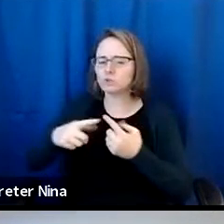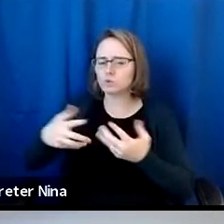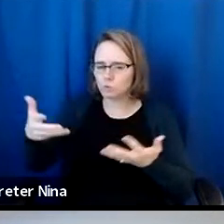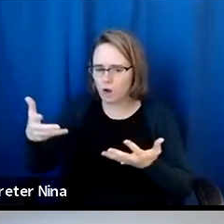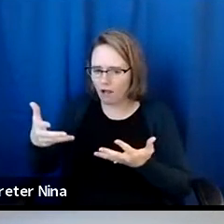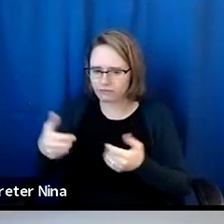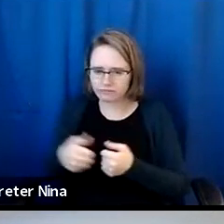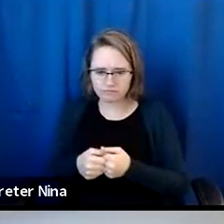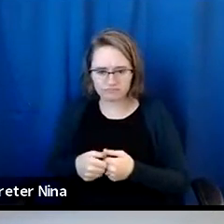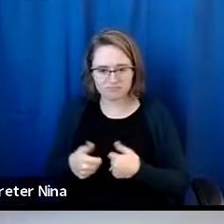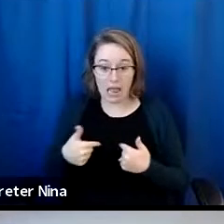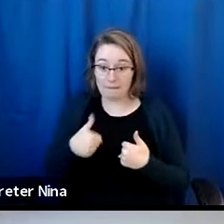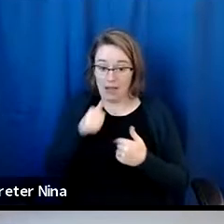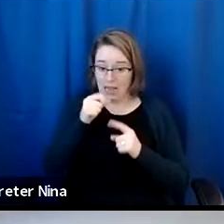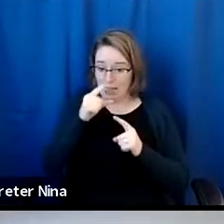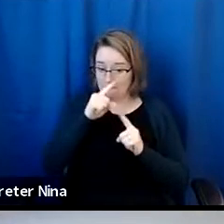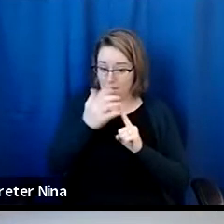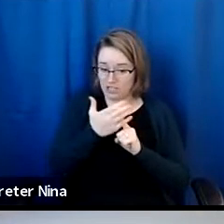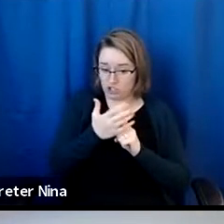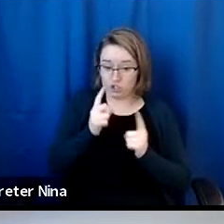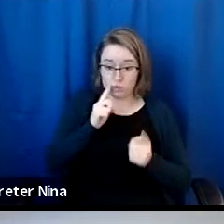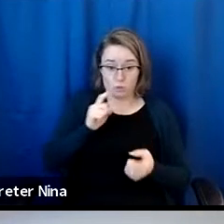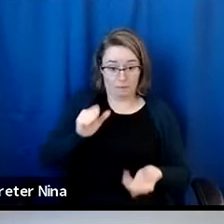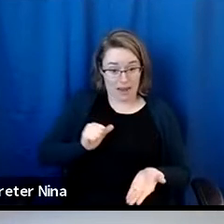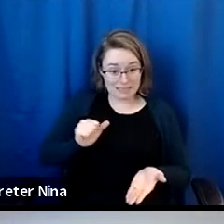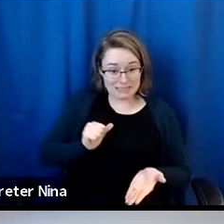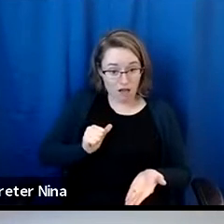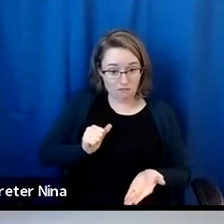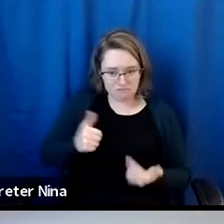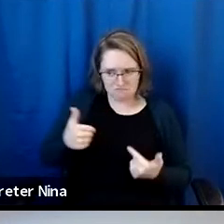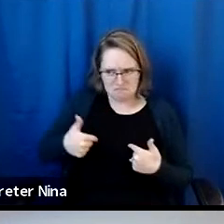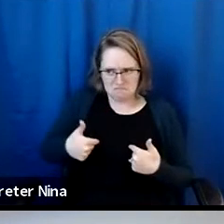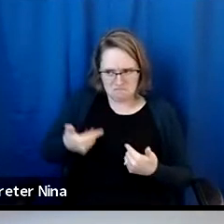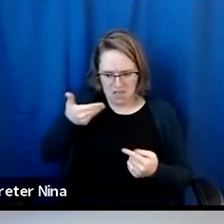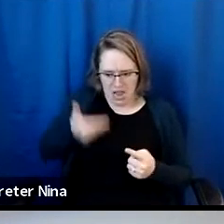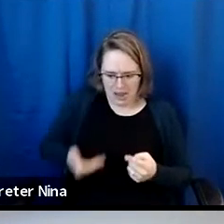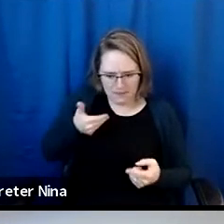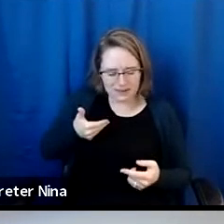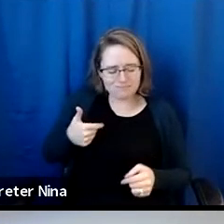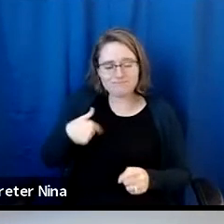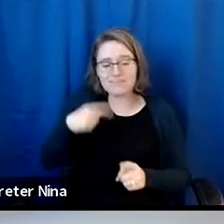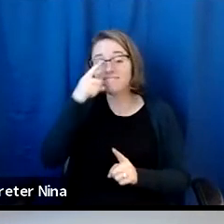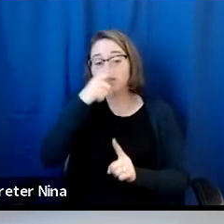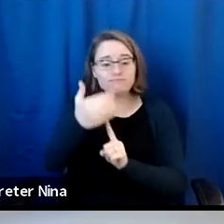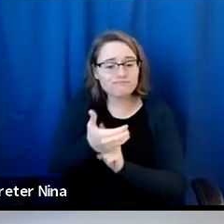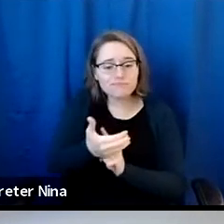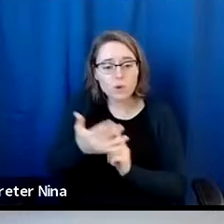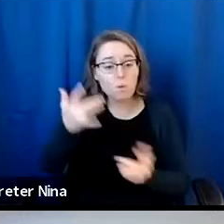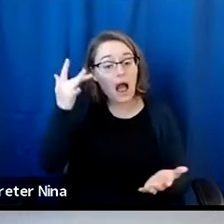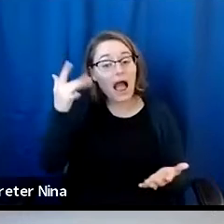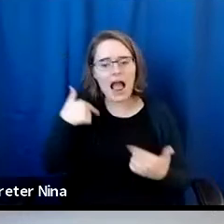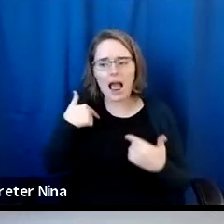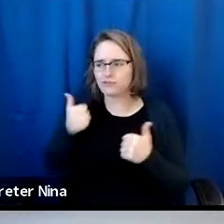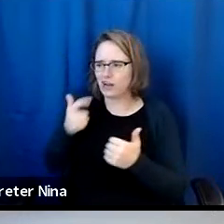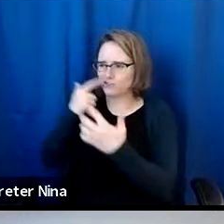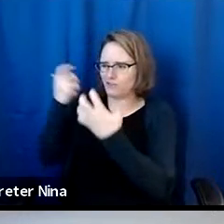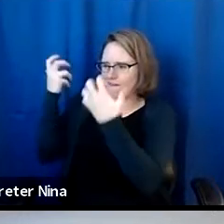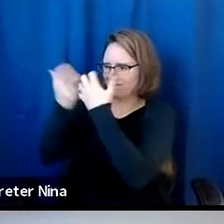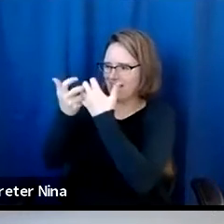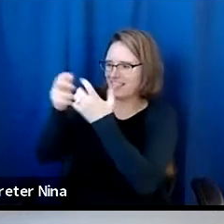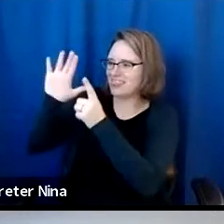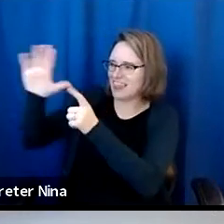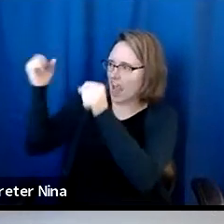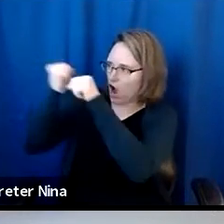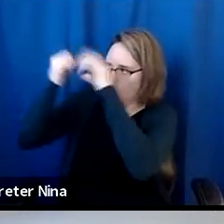not an imposter to who I am. I am who I am, right? I'm an imposter because I'm trying to fit a mold of